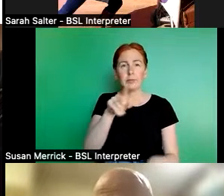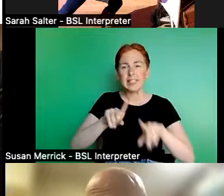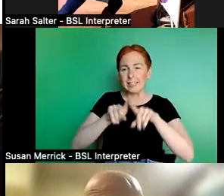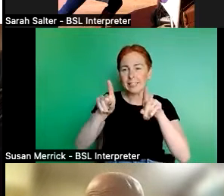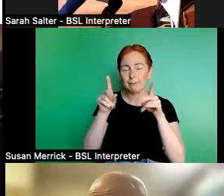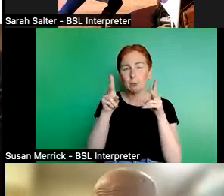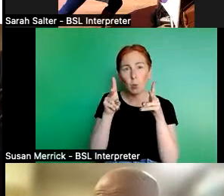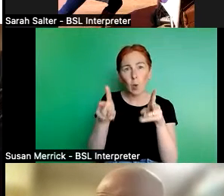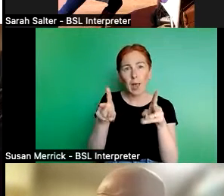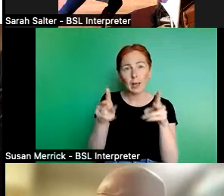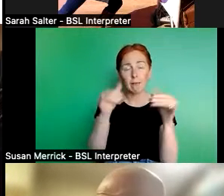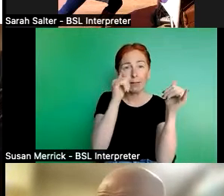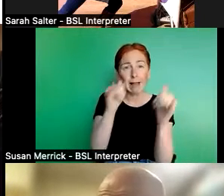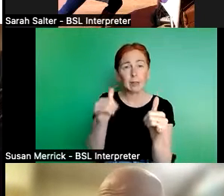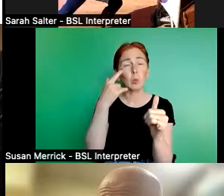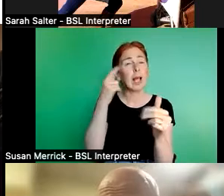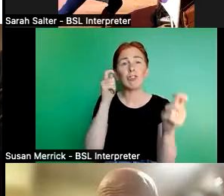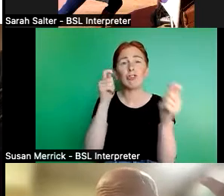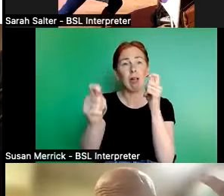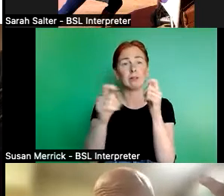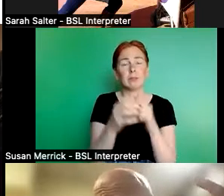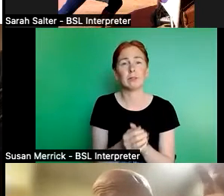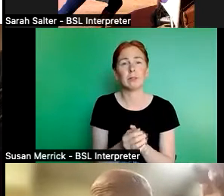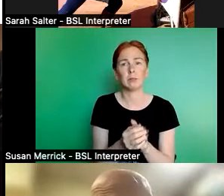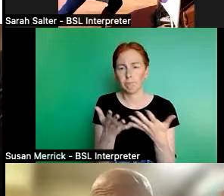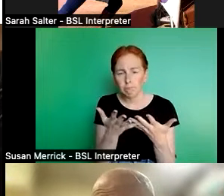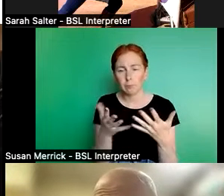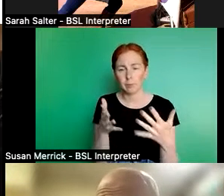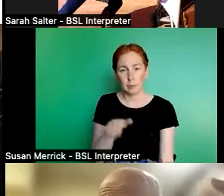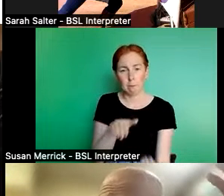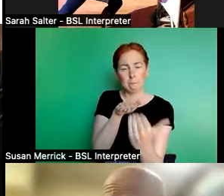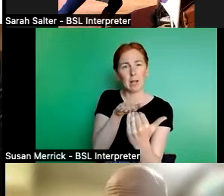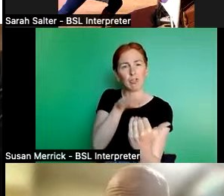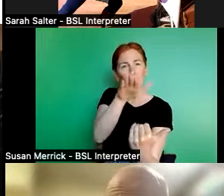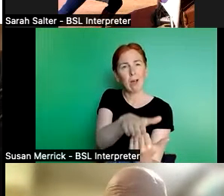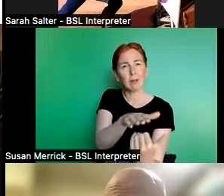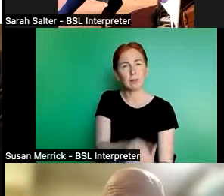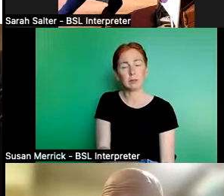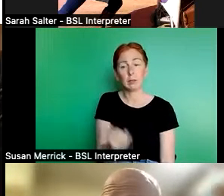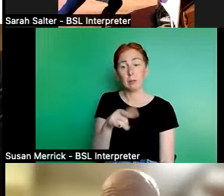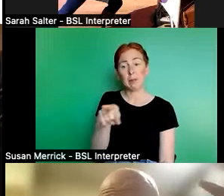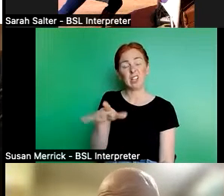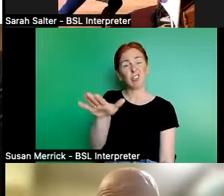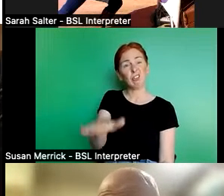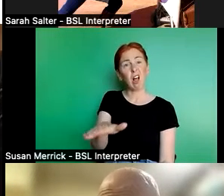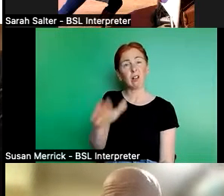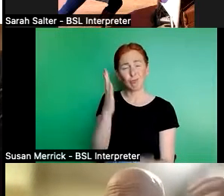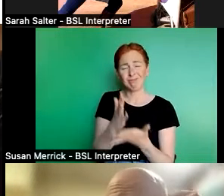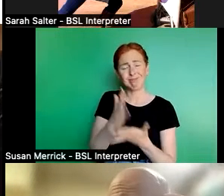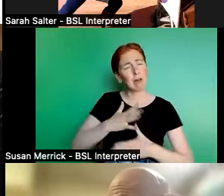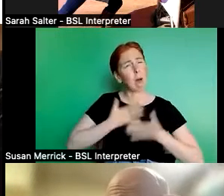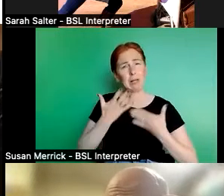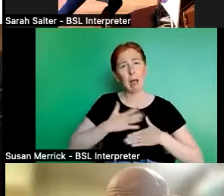Great Ormond Street, we're very, very experienced at managing even children who are very, very upset or very developmentally delayed. And we can get some